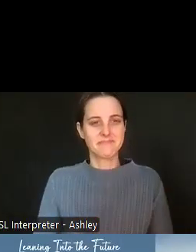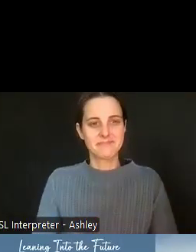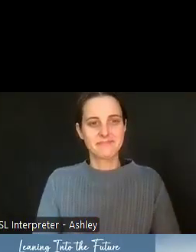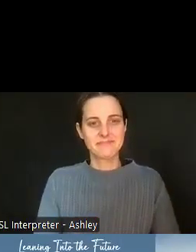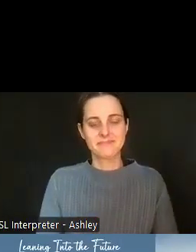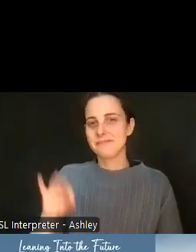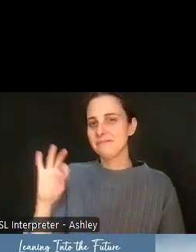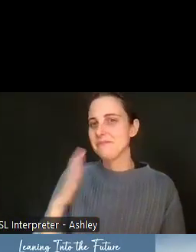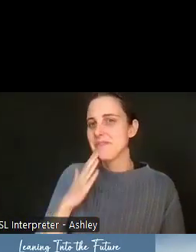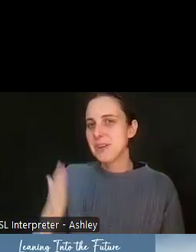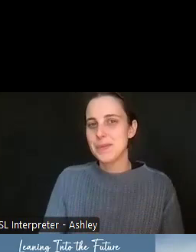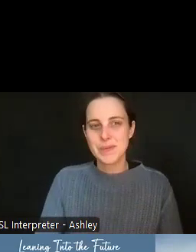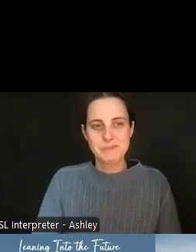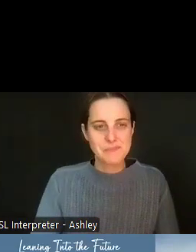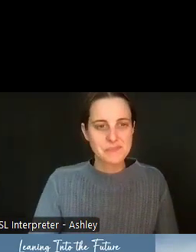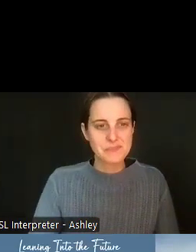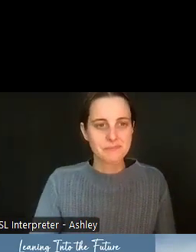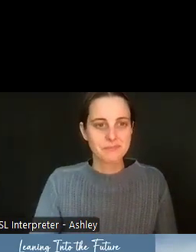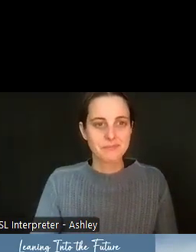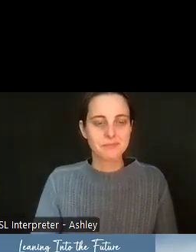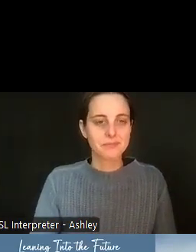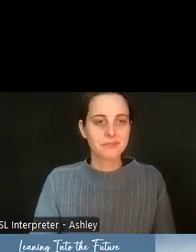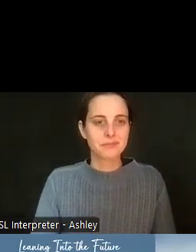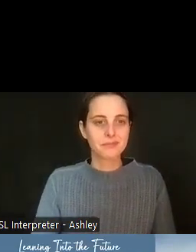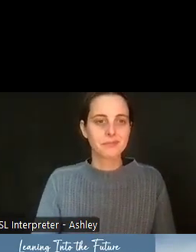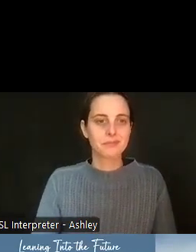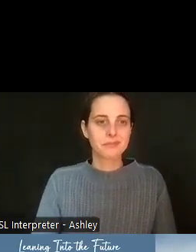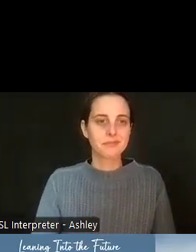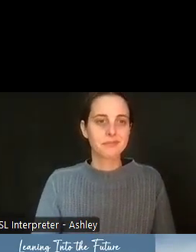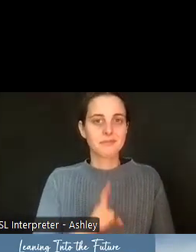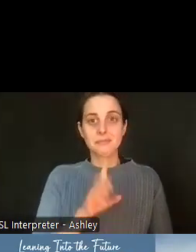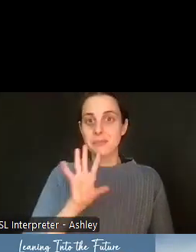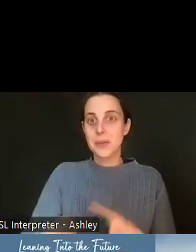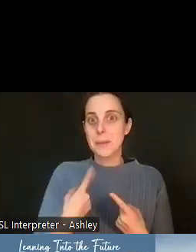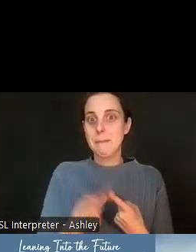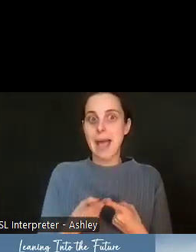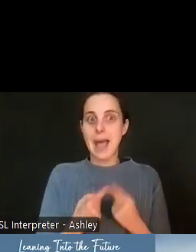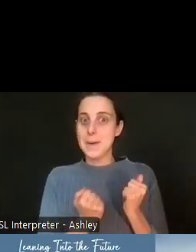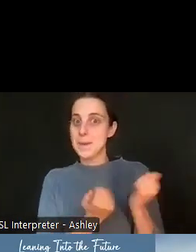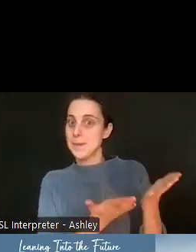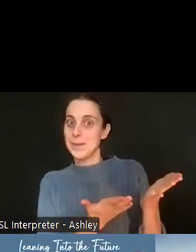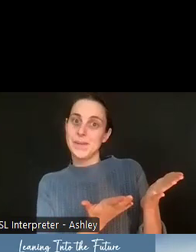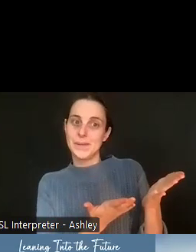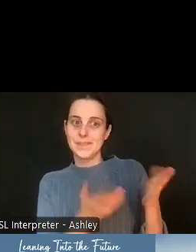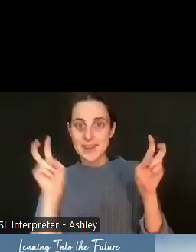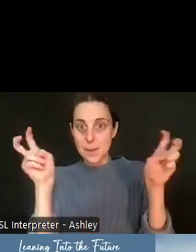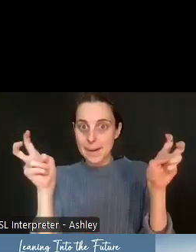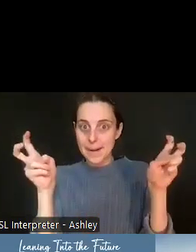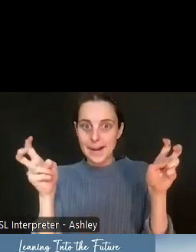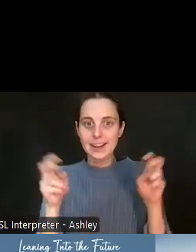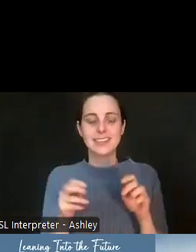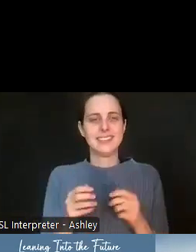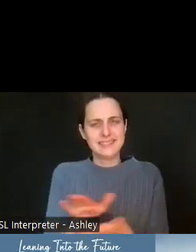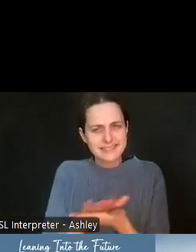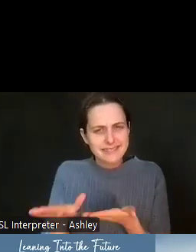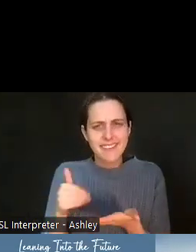Perfect. Thank you for that. All right, let's get into the deets and talk about the lady of the hour. So we are so fortunate to have Amy